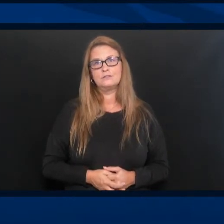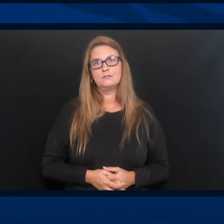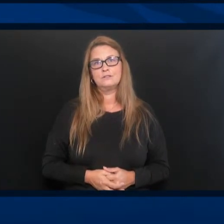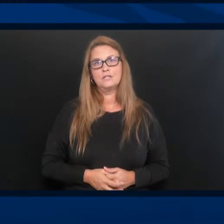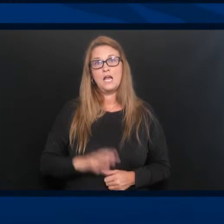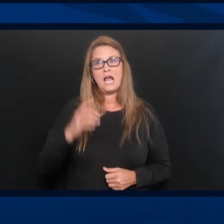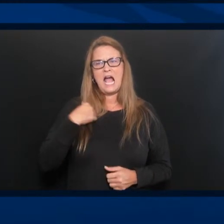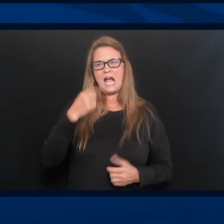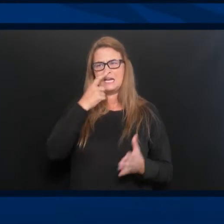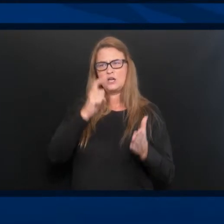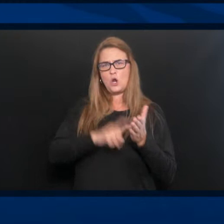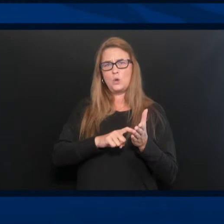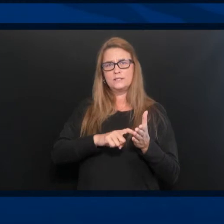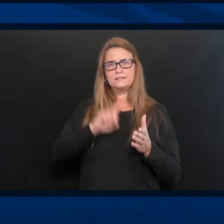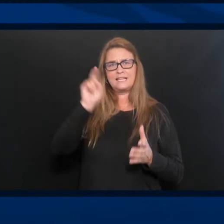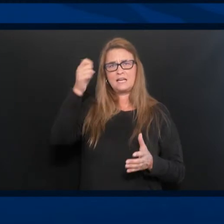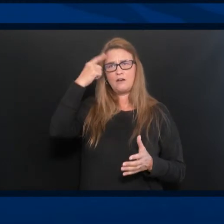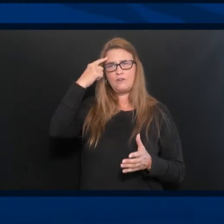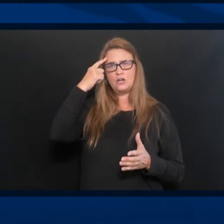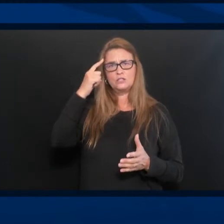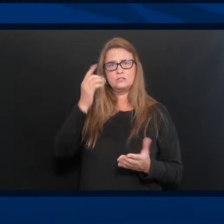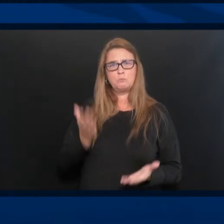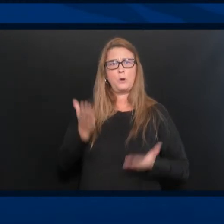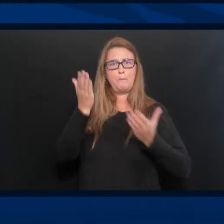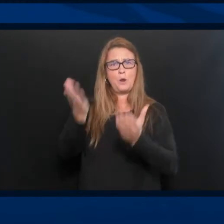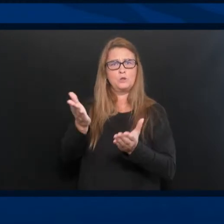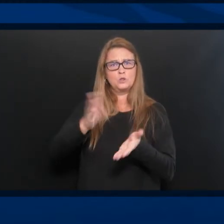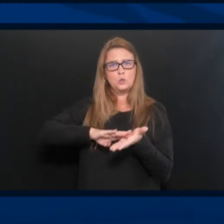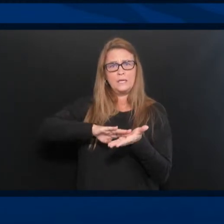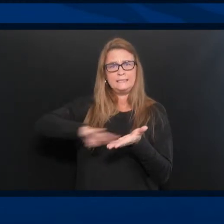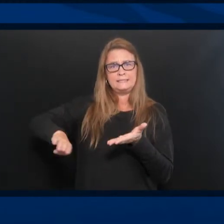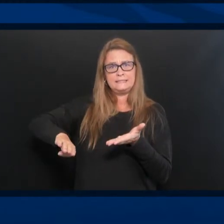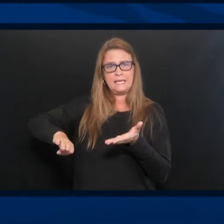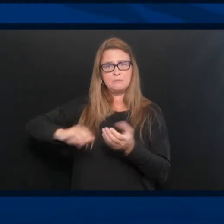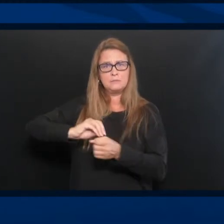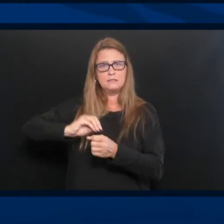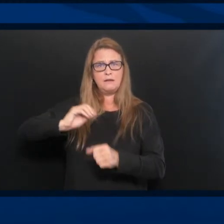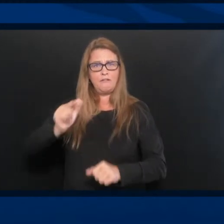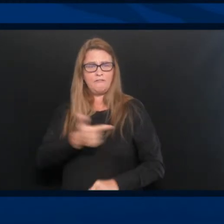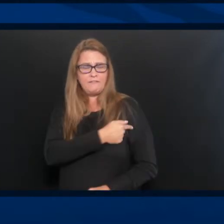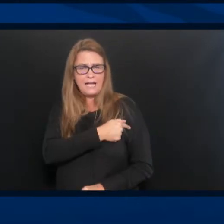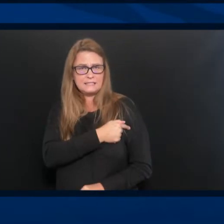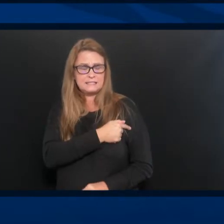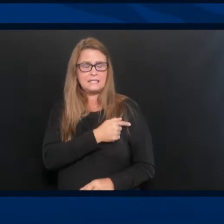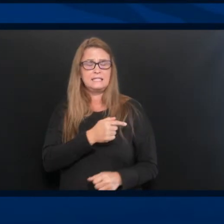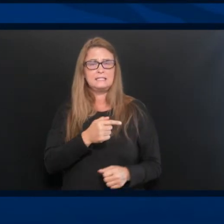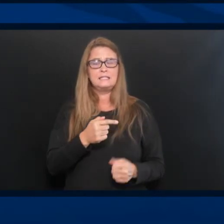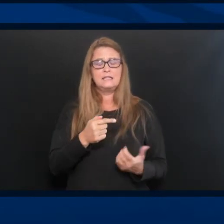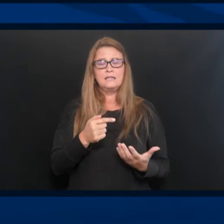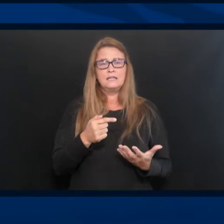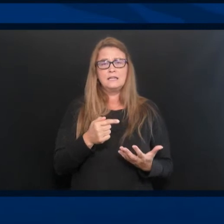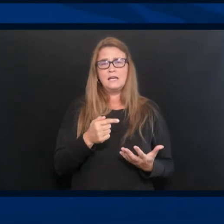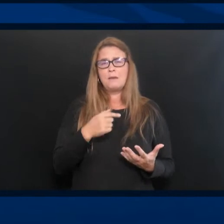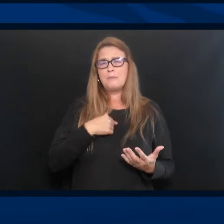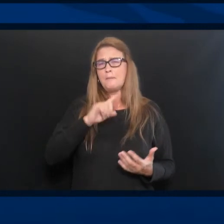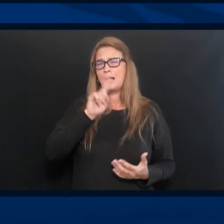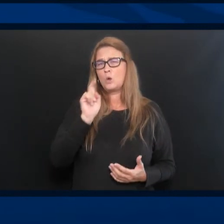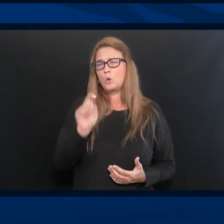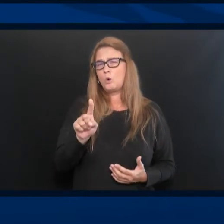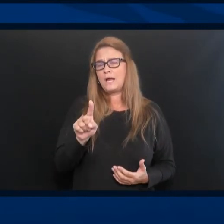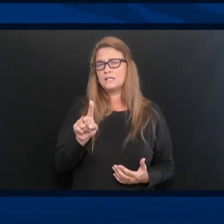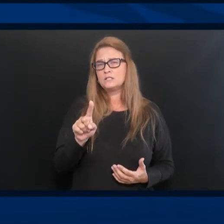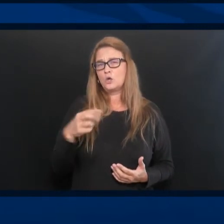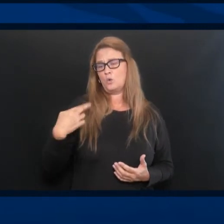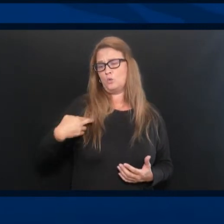bill for medical exemption and religious exemption has been referred to the House Committee on Government Org. But I have a question about the